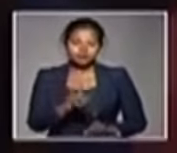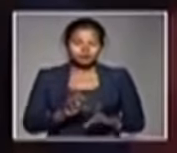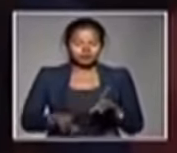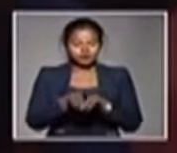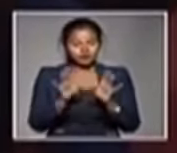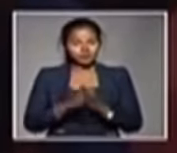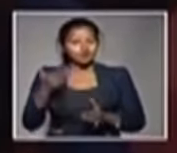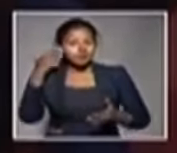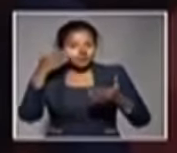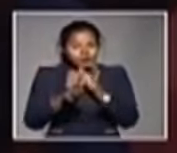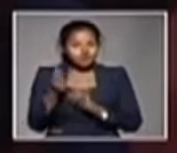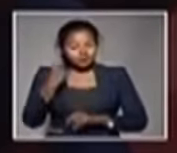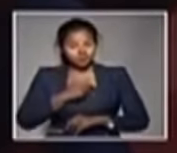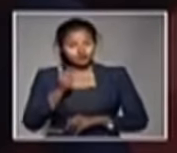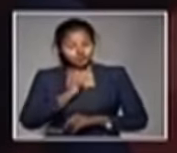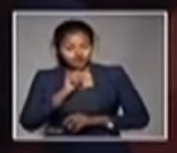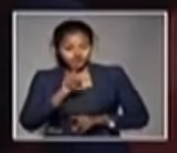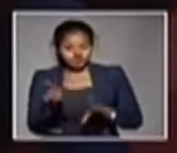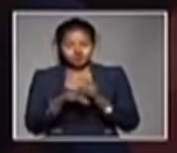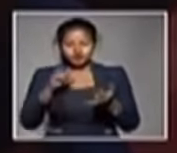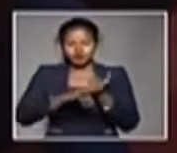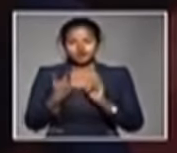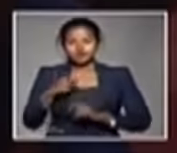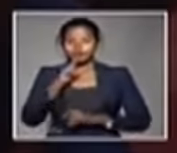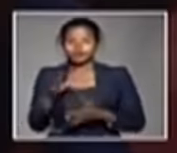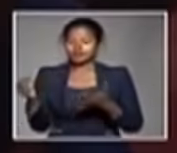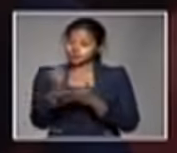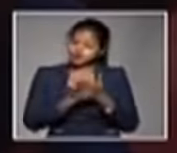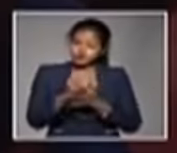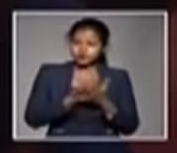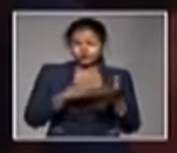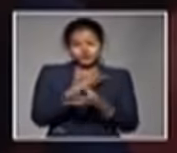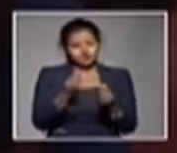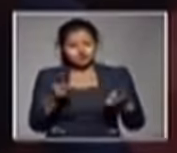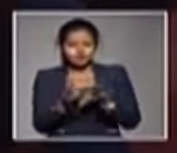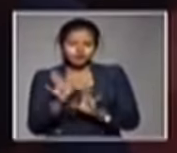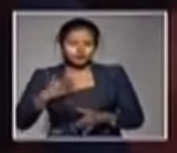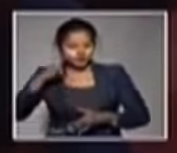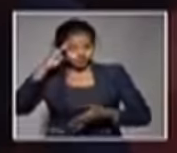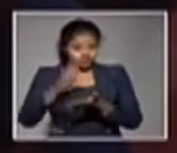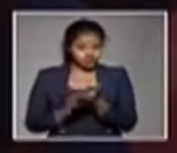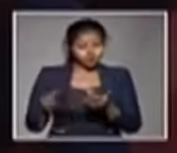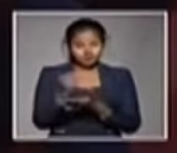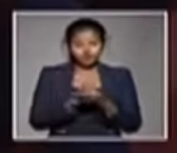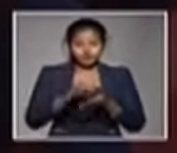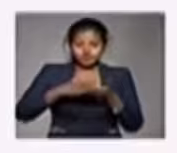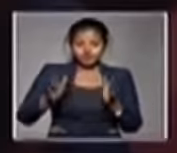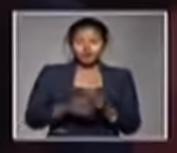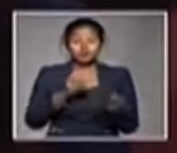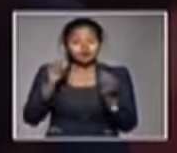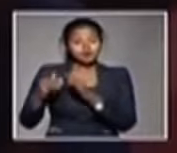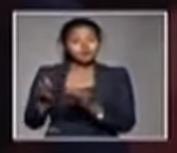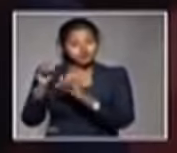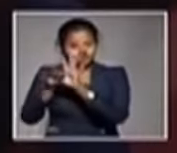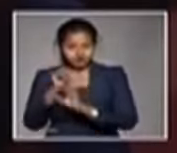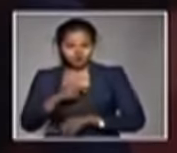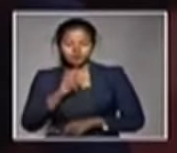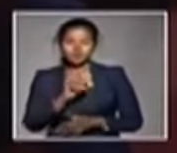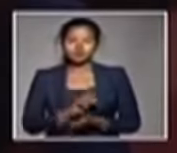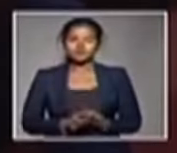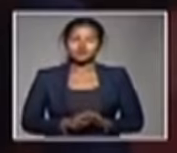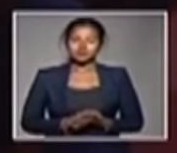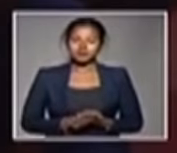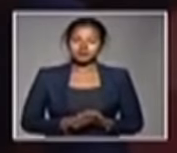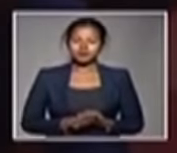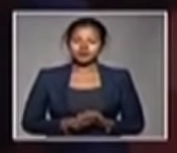these cases? Shani told you that everything has been sorted and even promised to wash the pots and pans at your home.